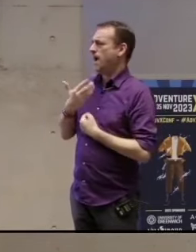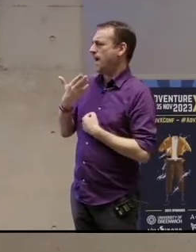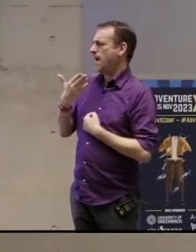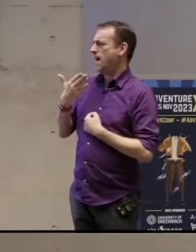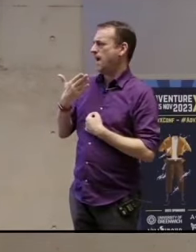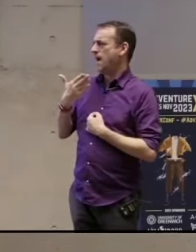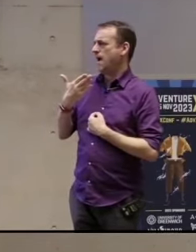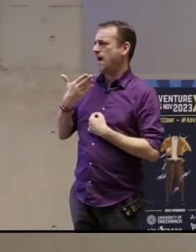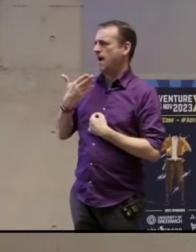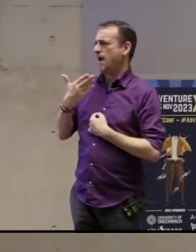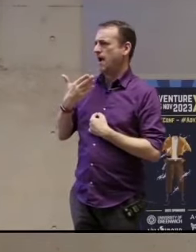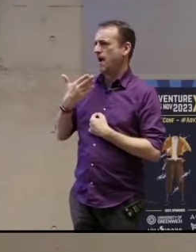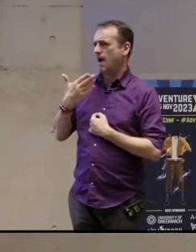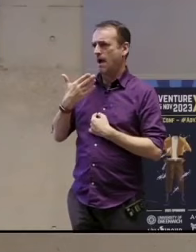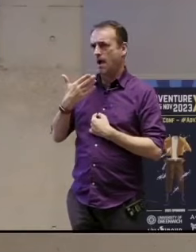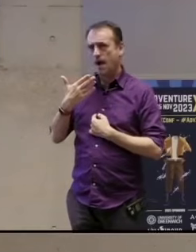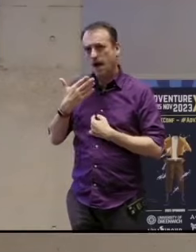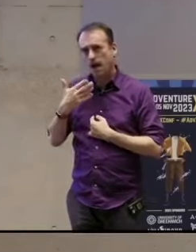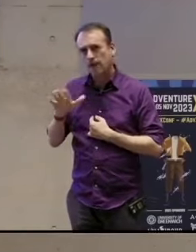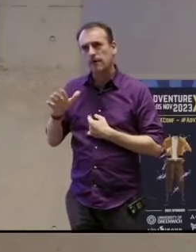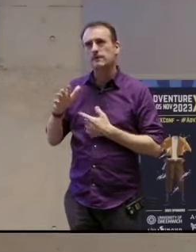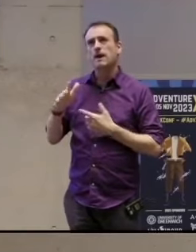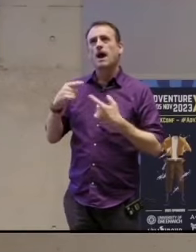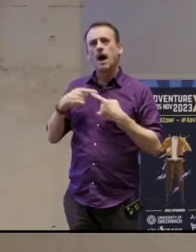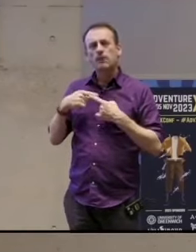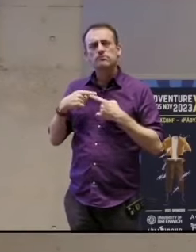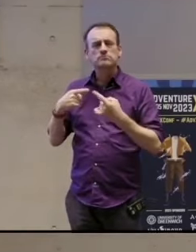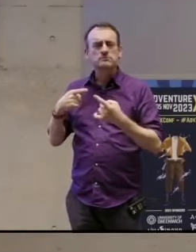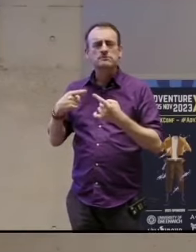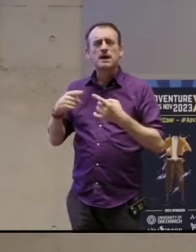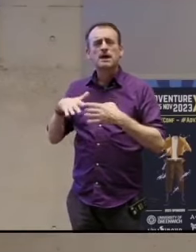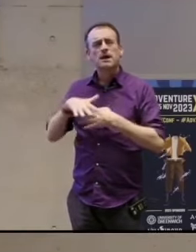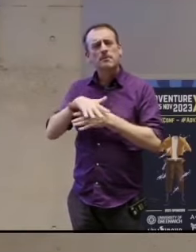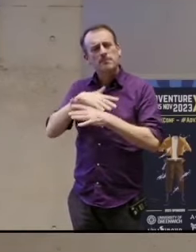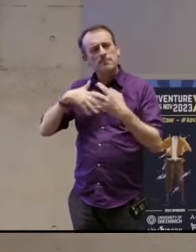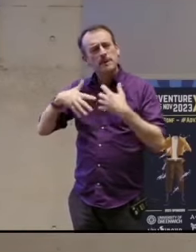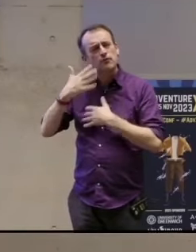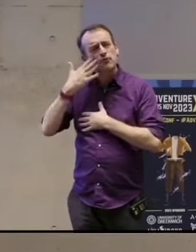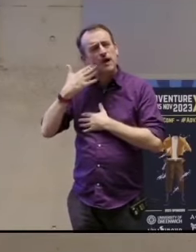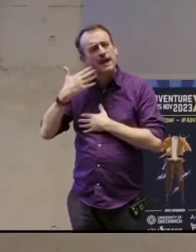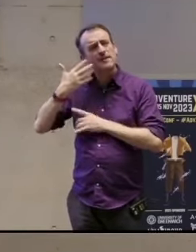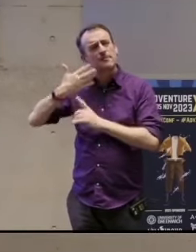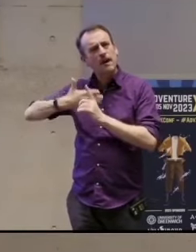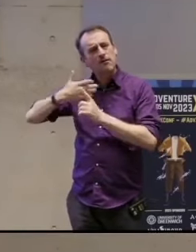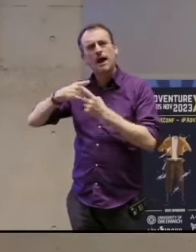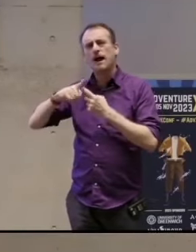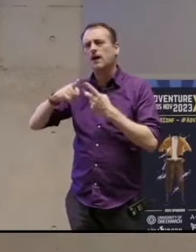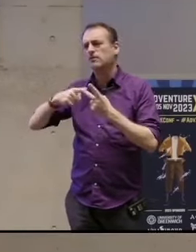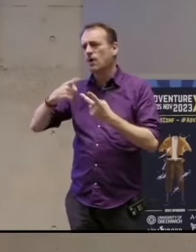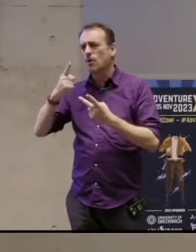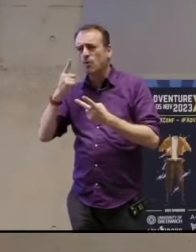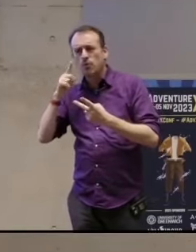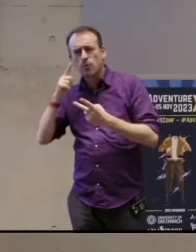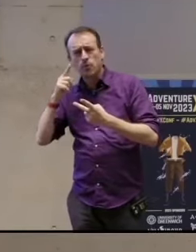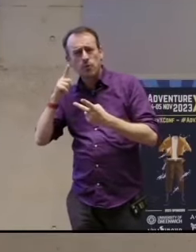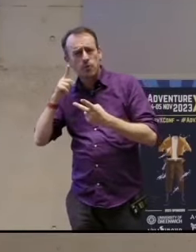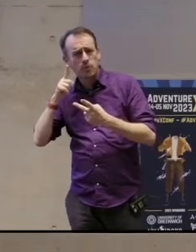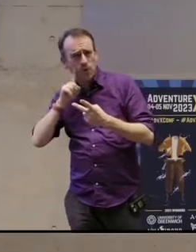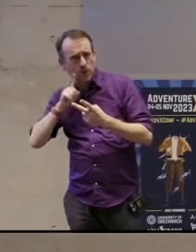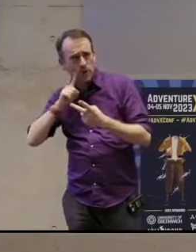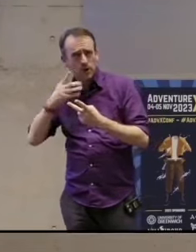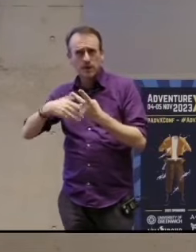mixed race background, like woman of color background, I often feel a lot of pressure to be the person that often raises a lot